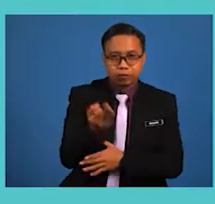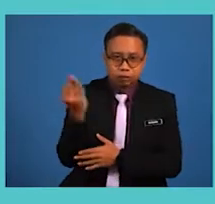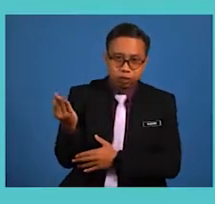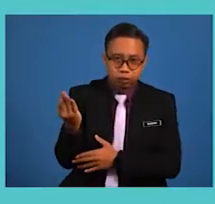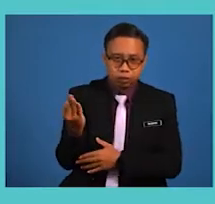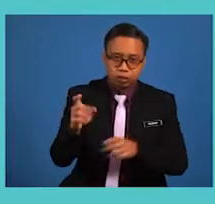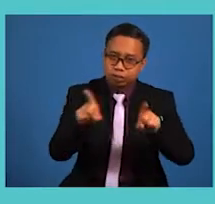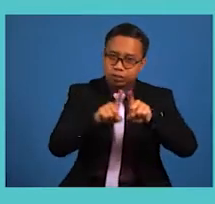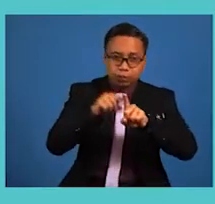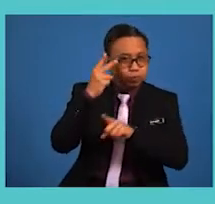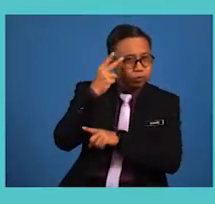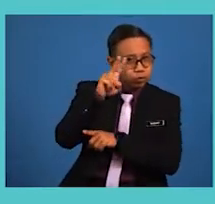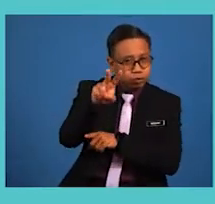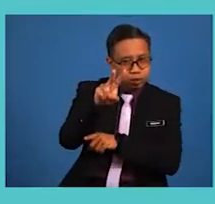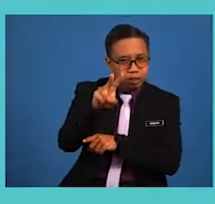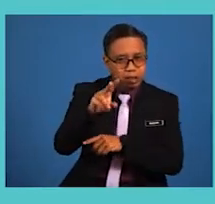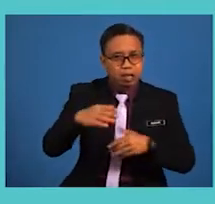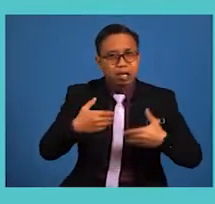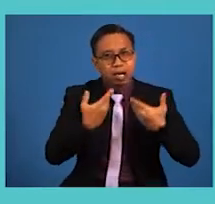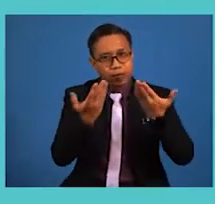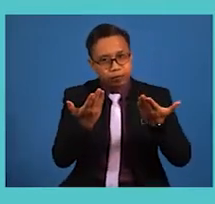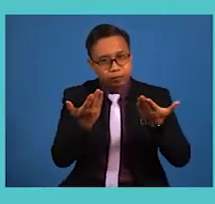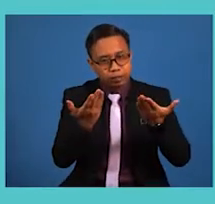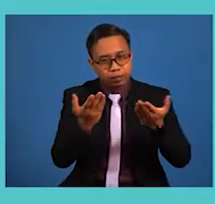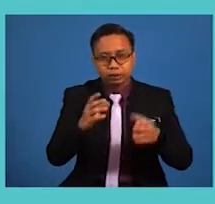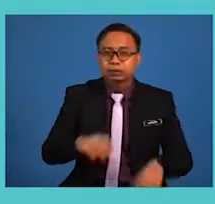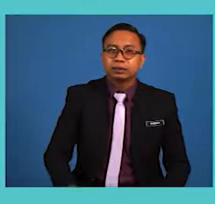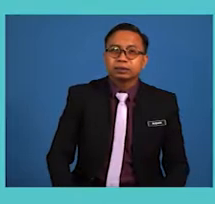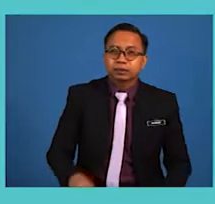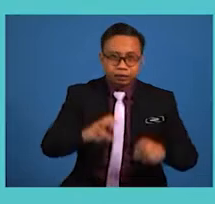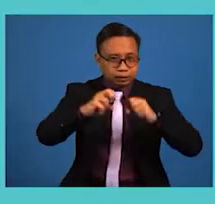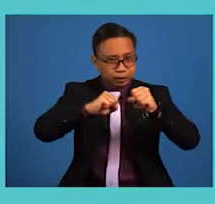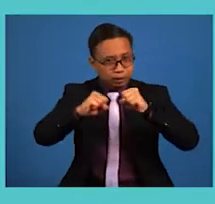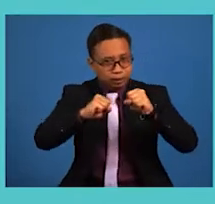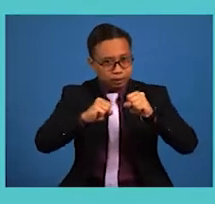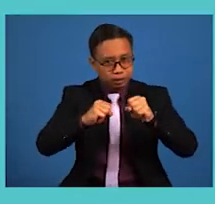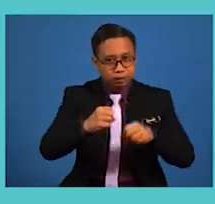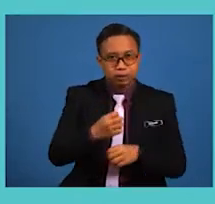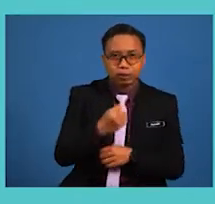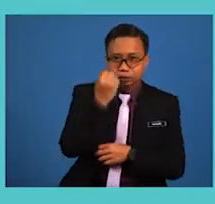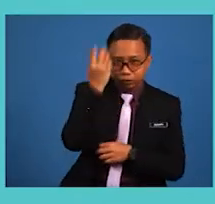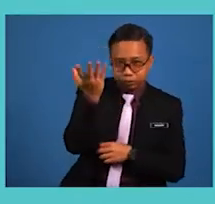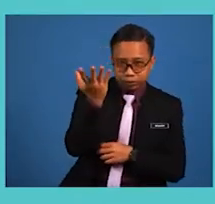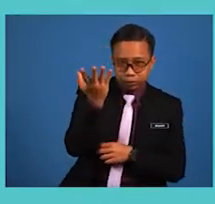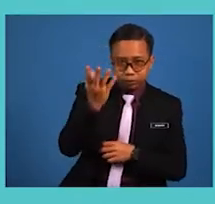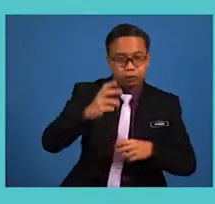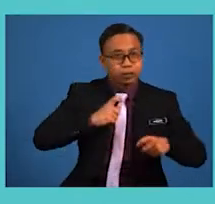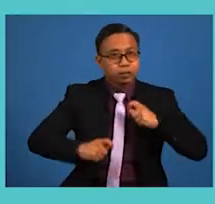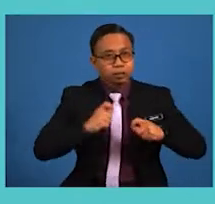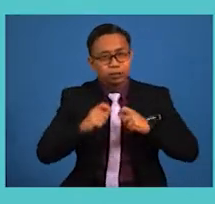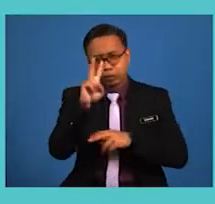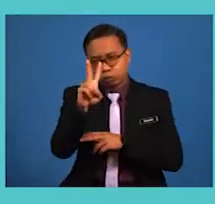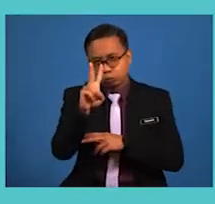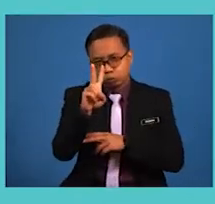within the same visual. However, a synthesis is an explanation of trend in